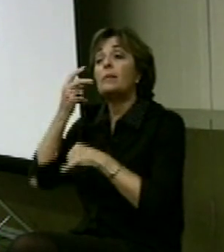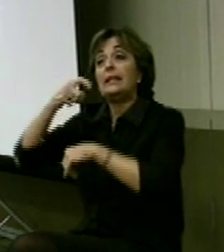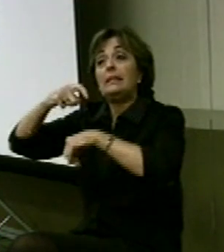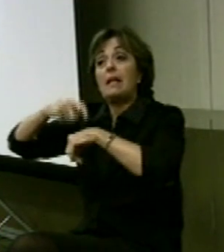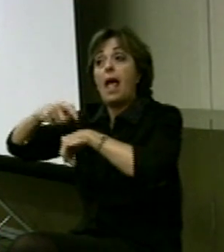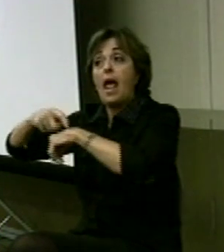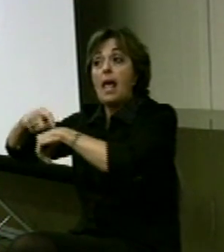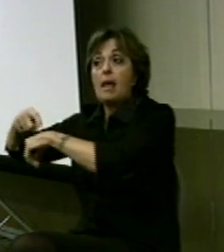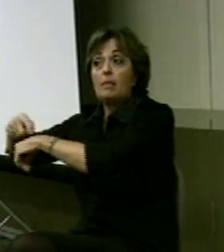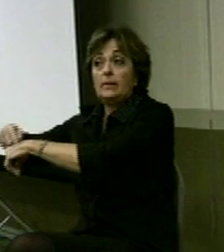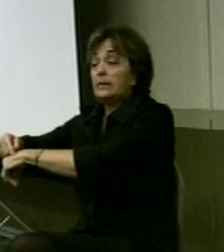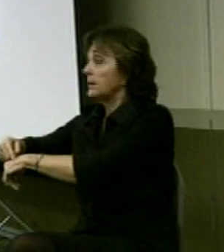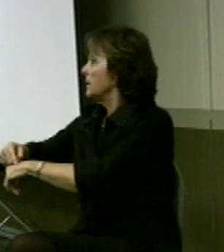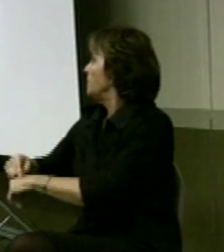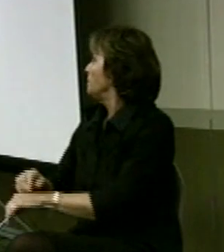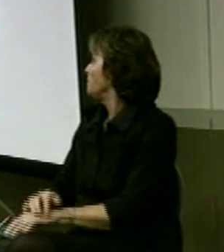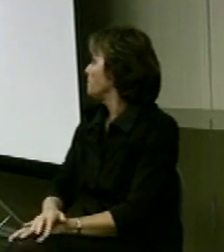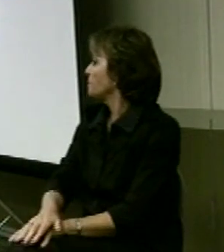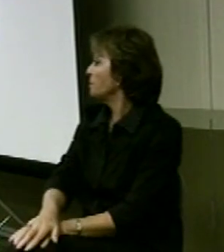bottom, you see the times.